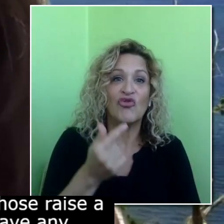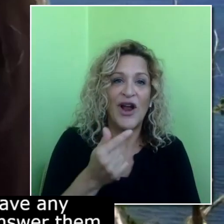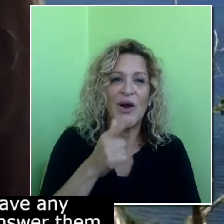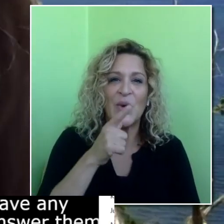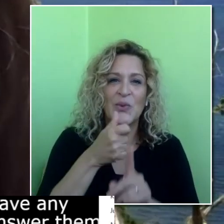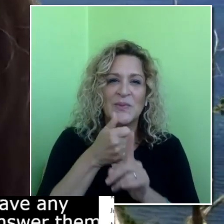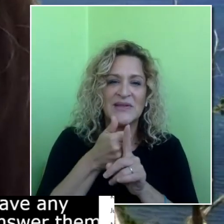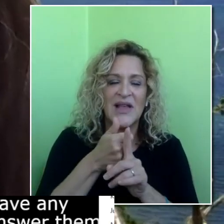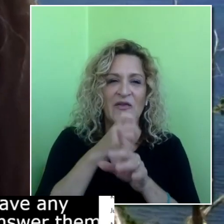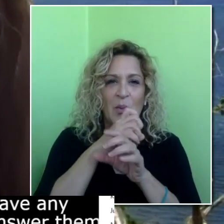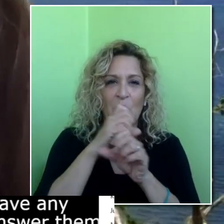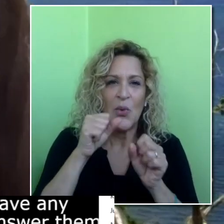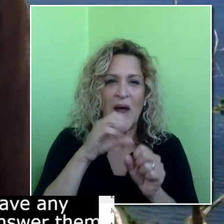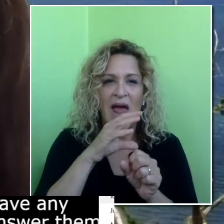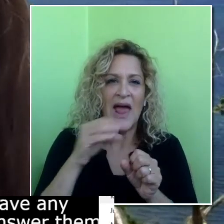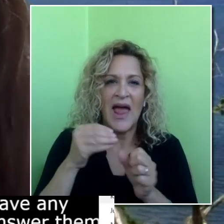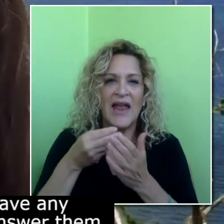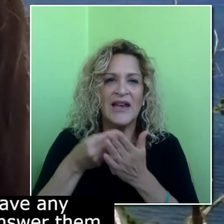Greg,